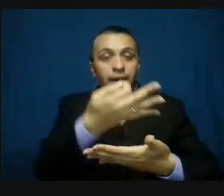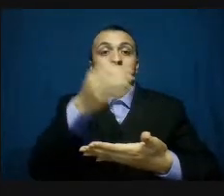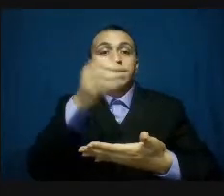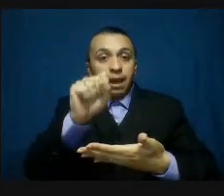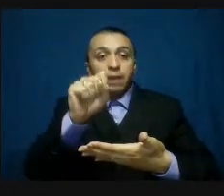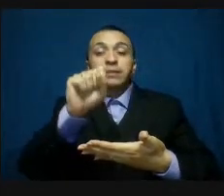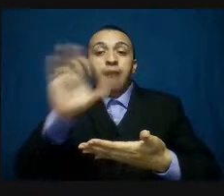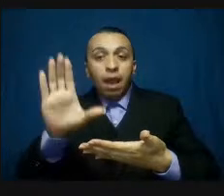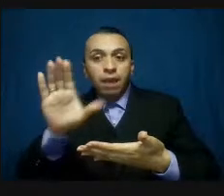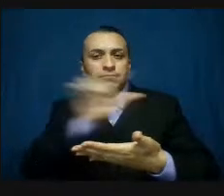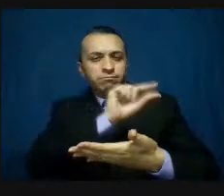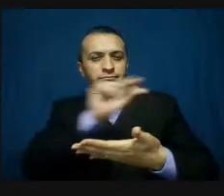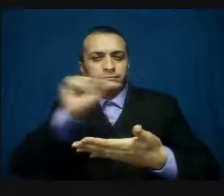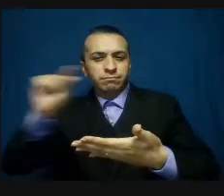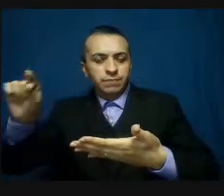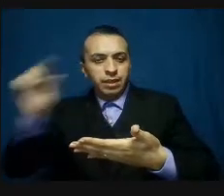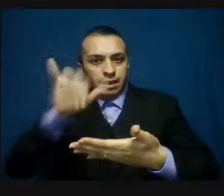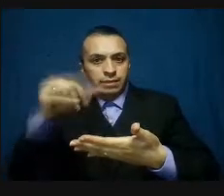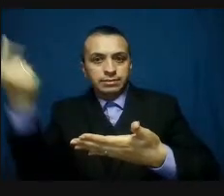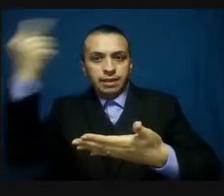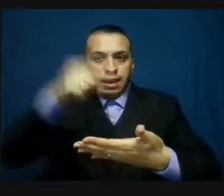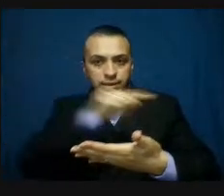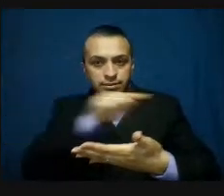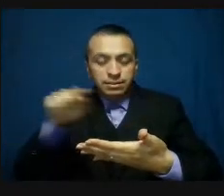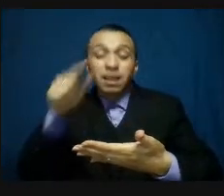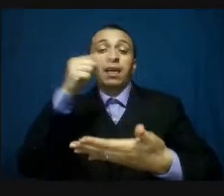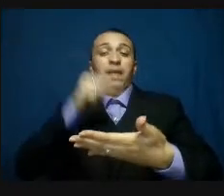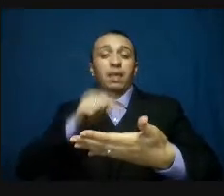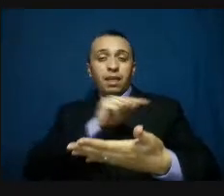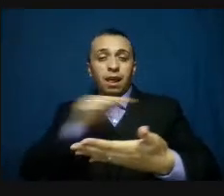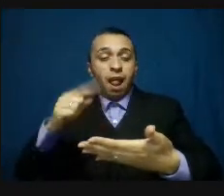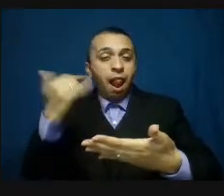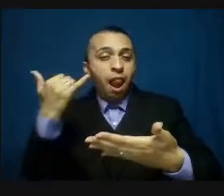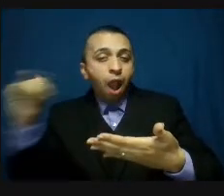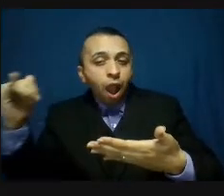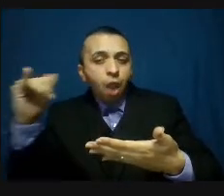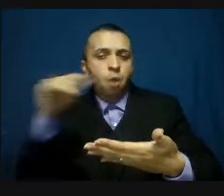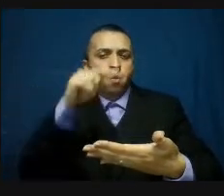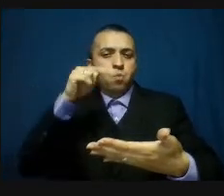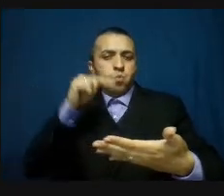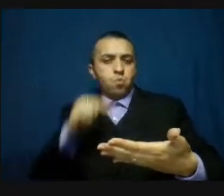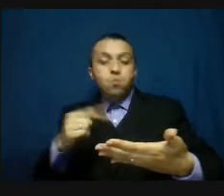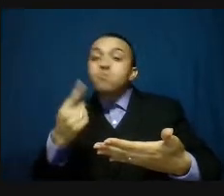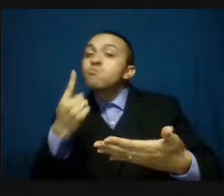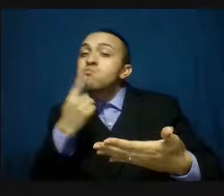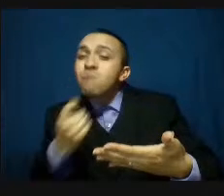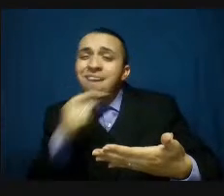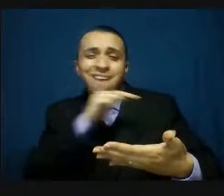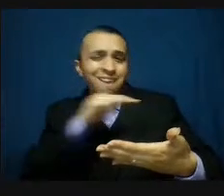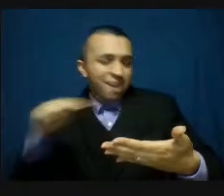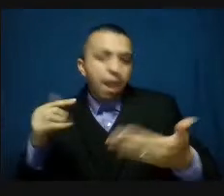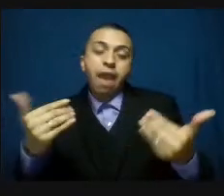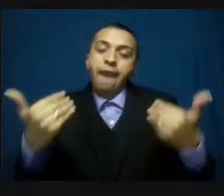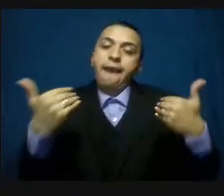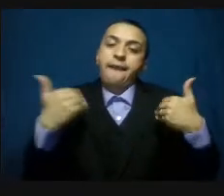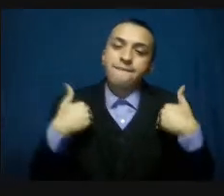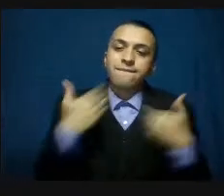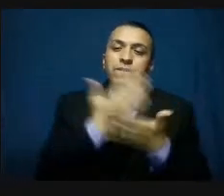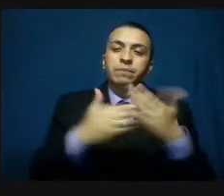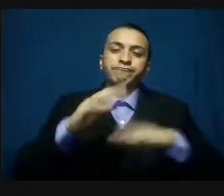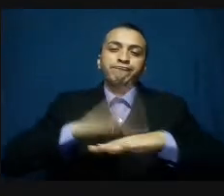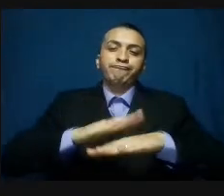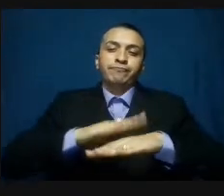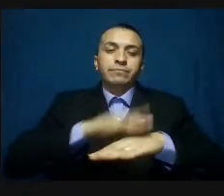bunch of yellow and red lining up, those are weather parameters on that given day that could exacerbate